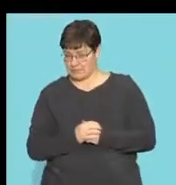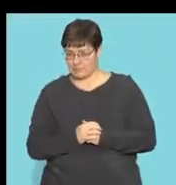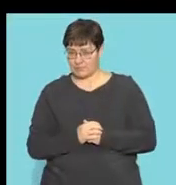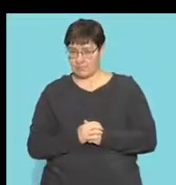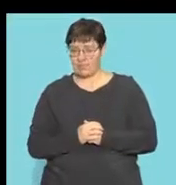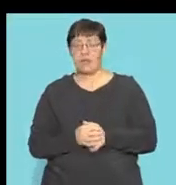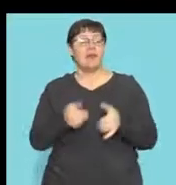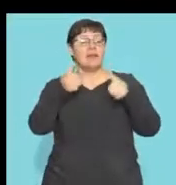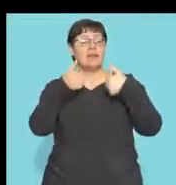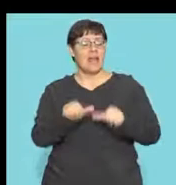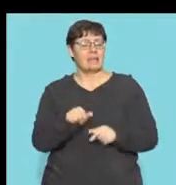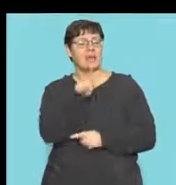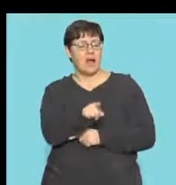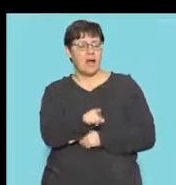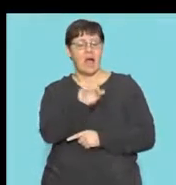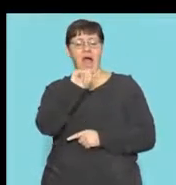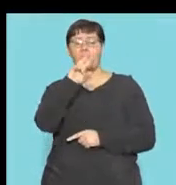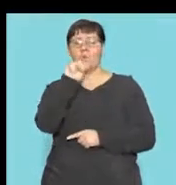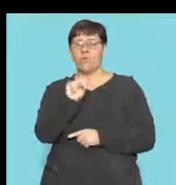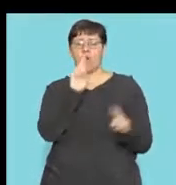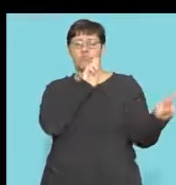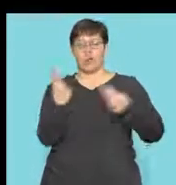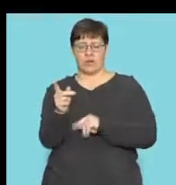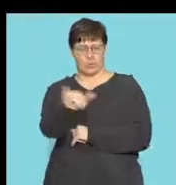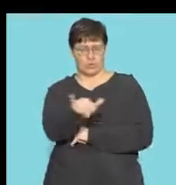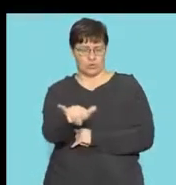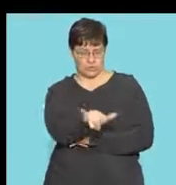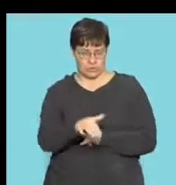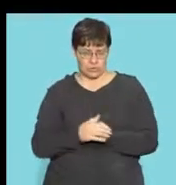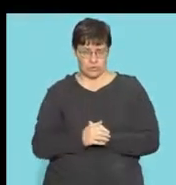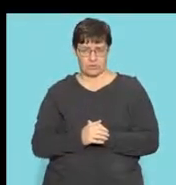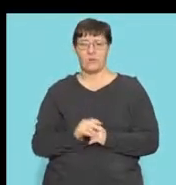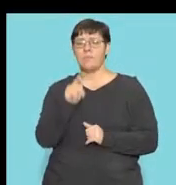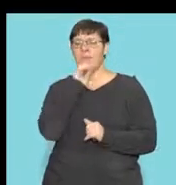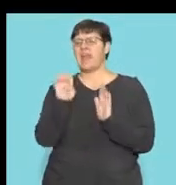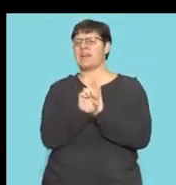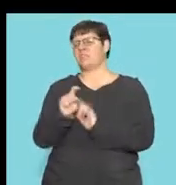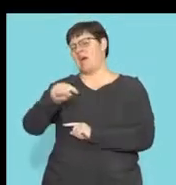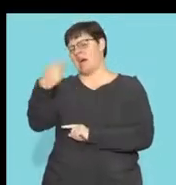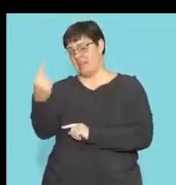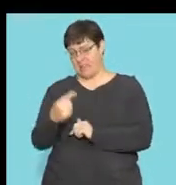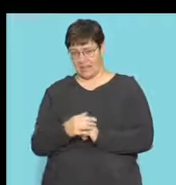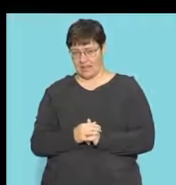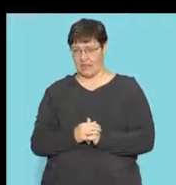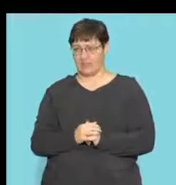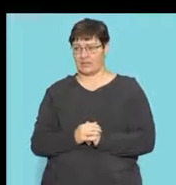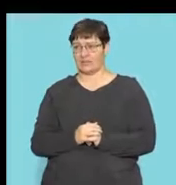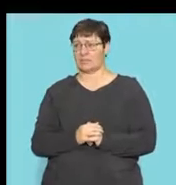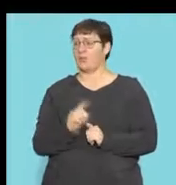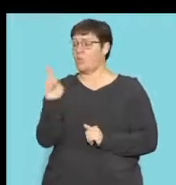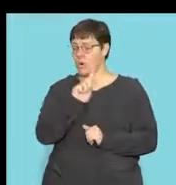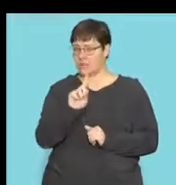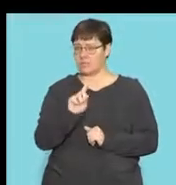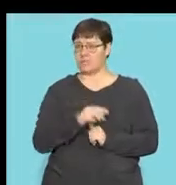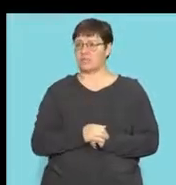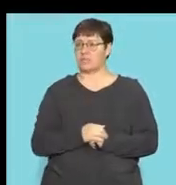is to determine which ions will actually react. And so I've chosen another example. I've chosen the example of